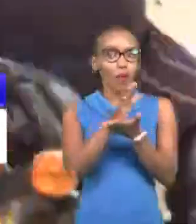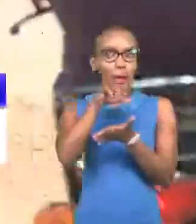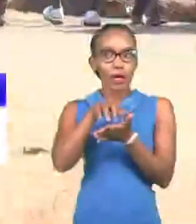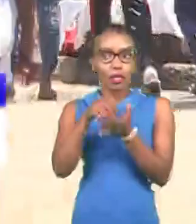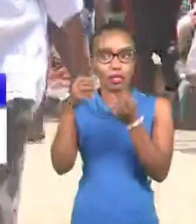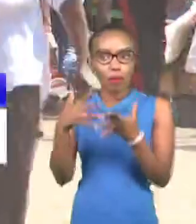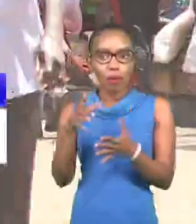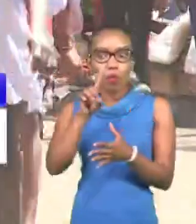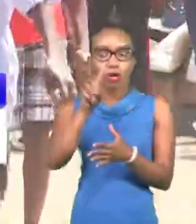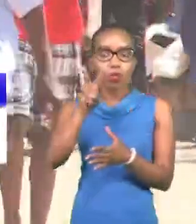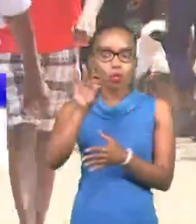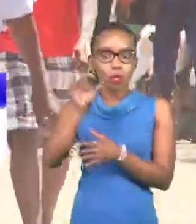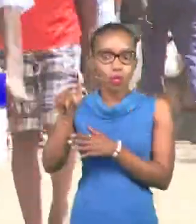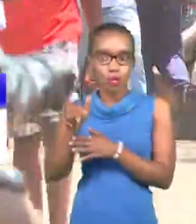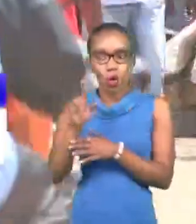at